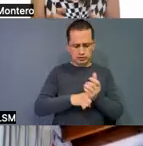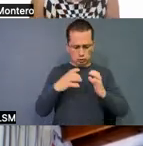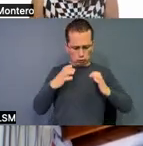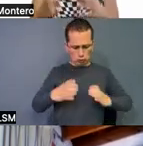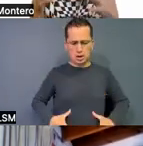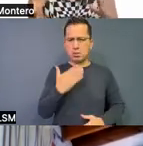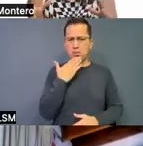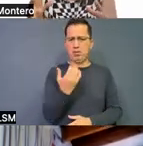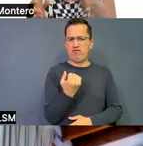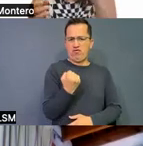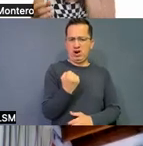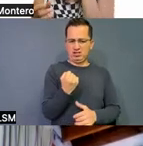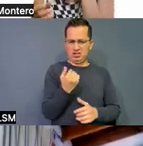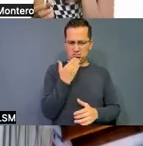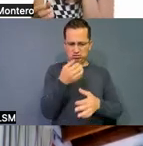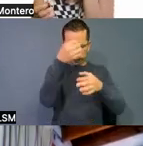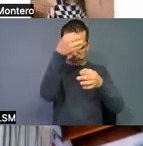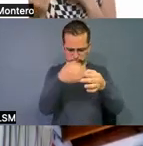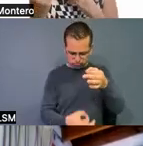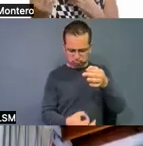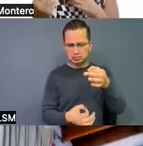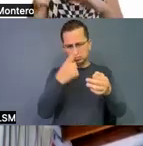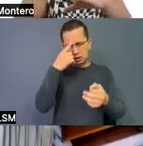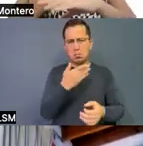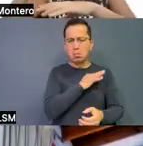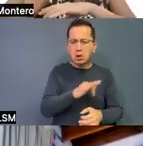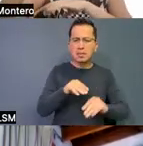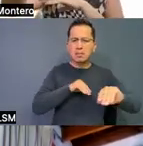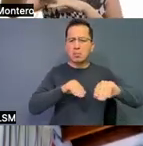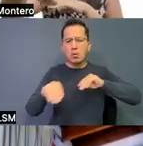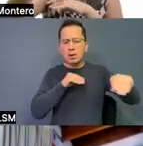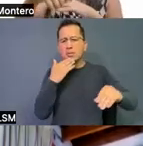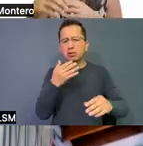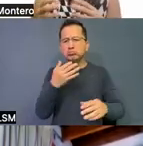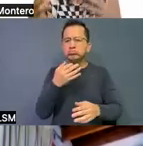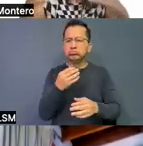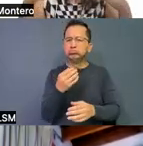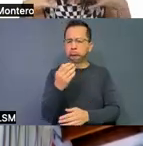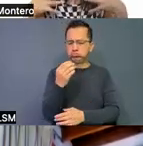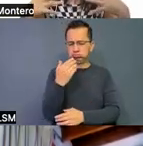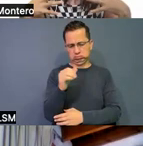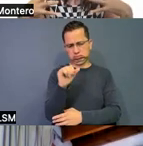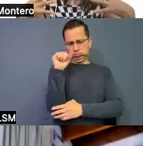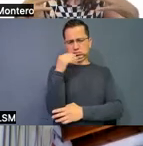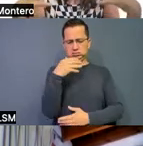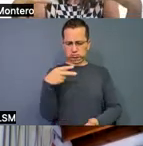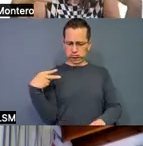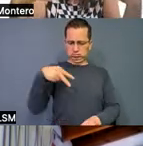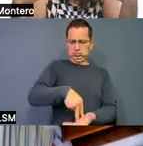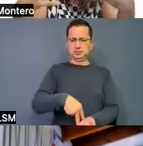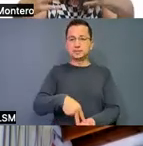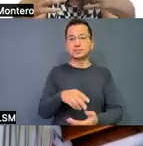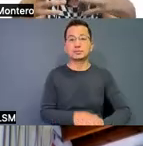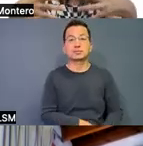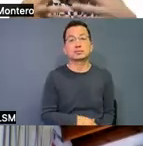structure. The fascia, if you were attacked by somebody, if I was going to punch you right now, the fascia of your body will